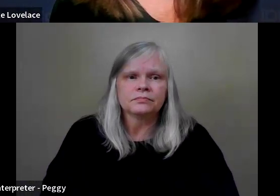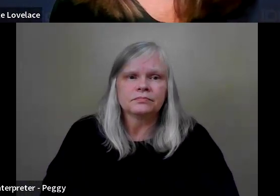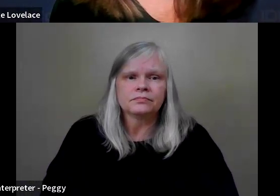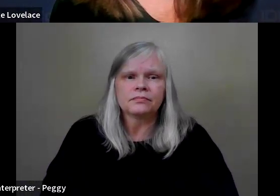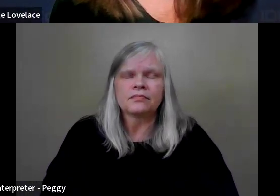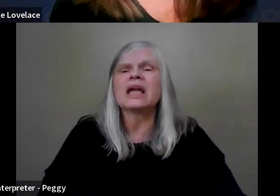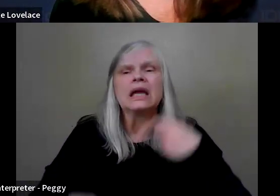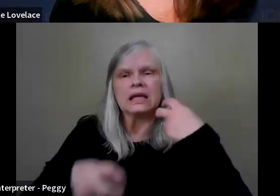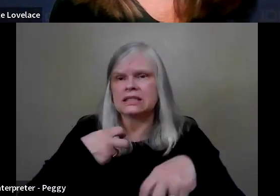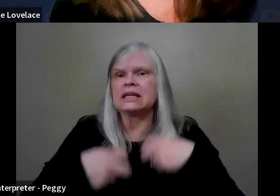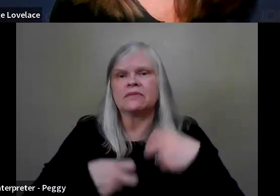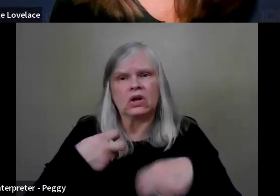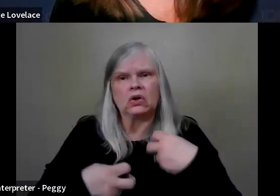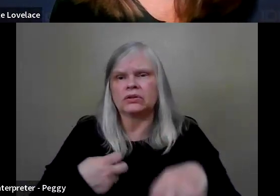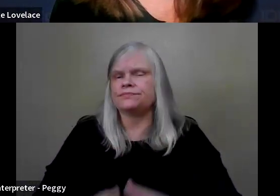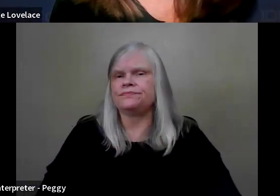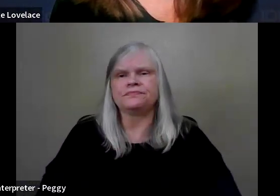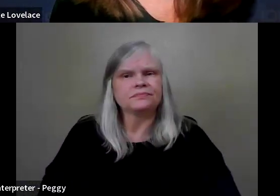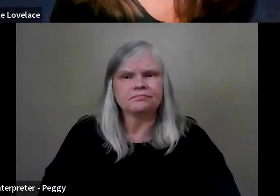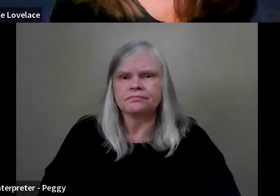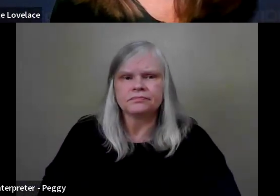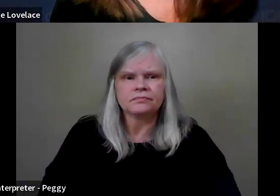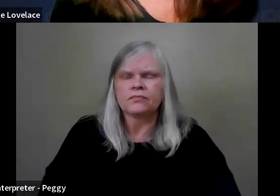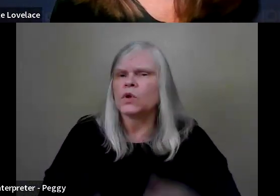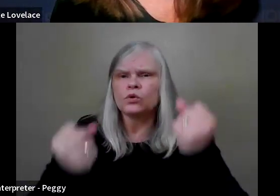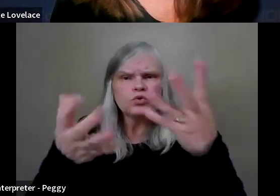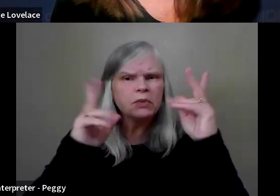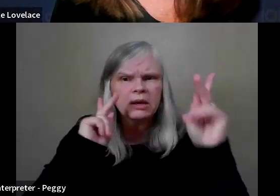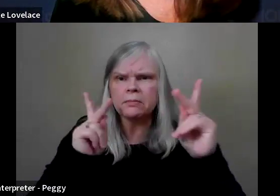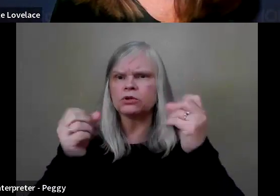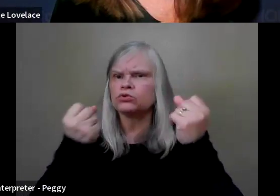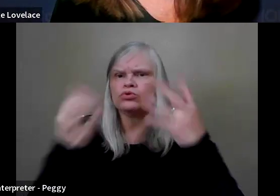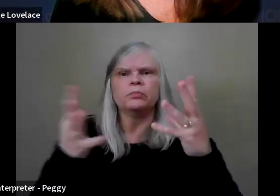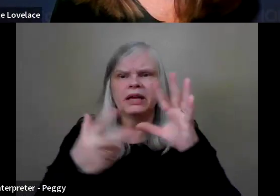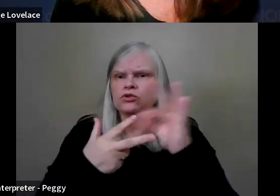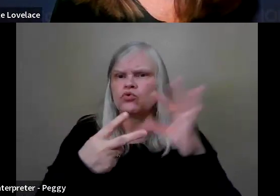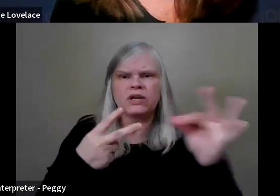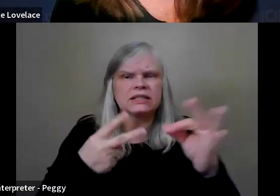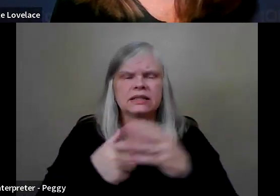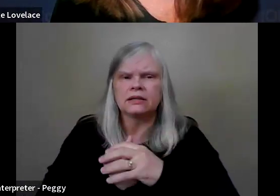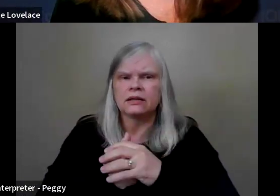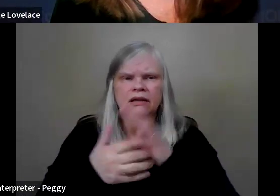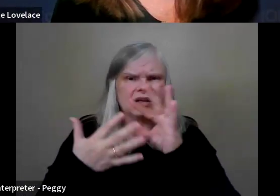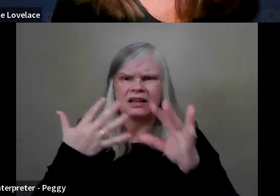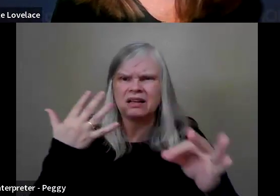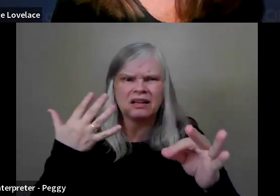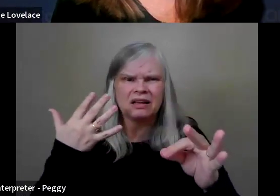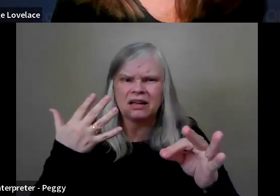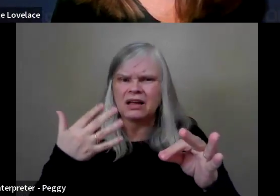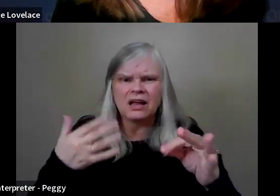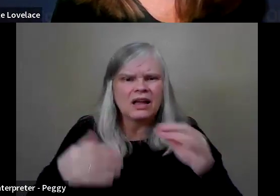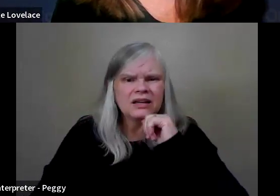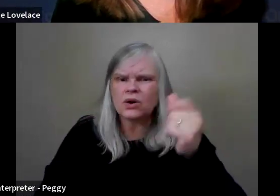It's difficult. There's just too many people, too many choices. You really don't really understand food